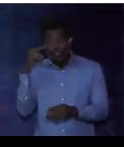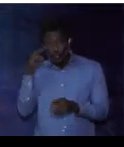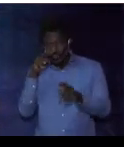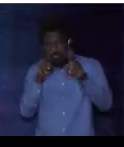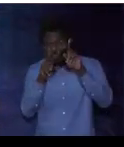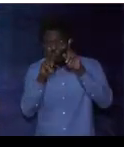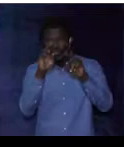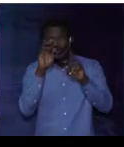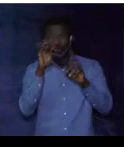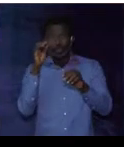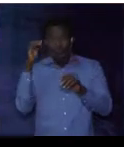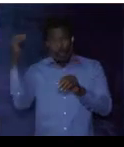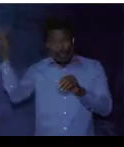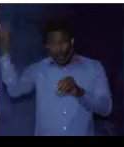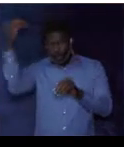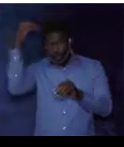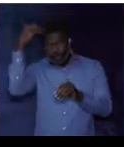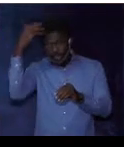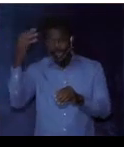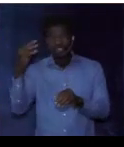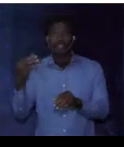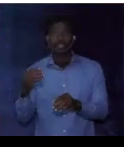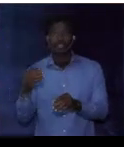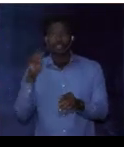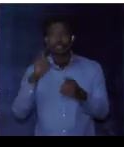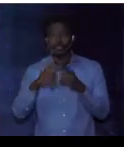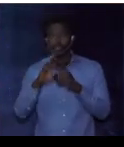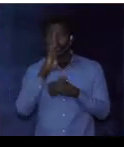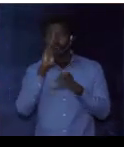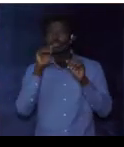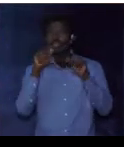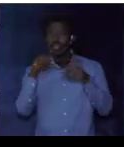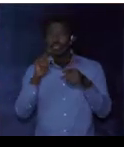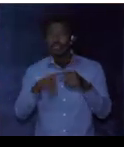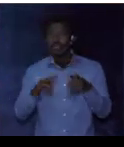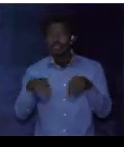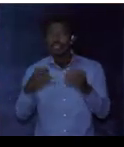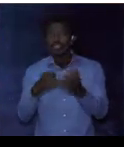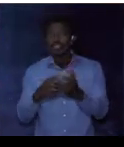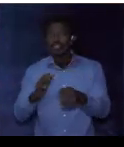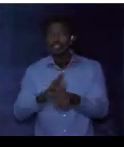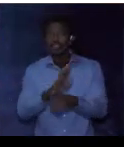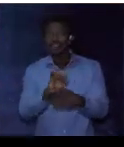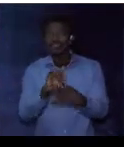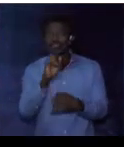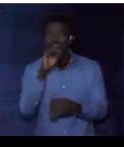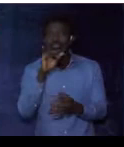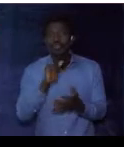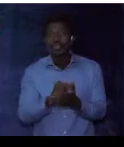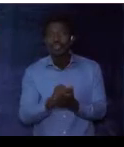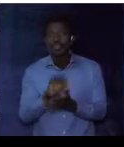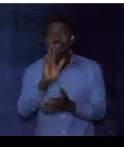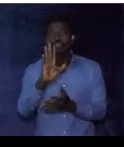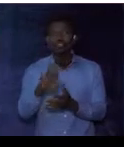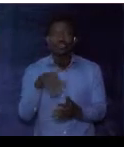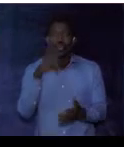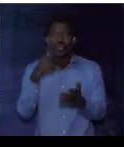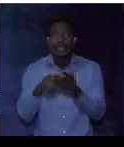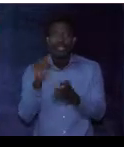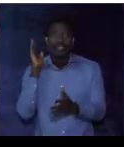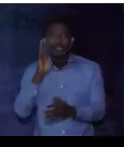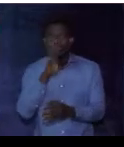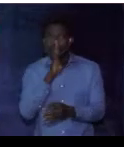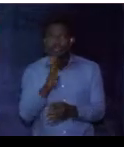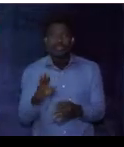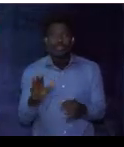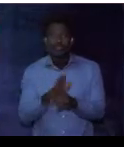your view, your opinion. You must be able to give it fully so that your